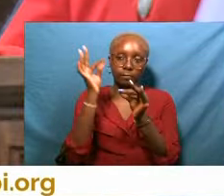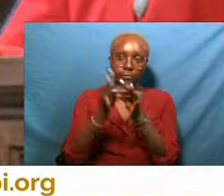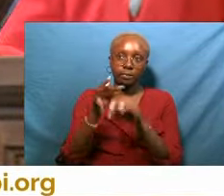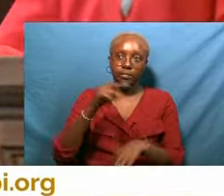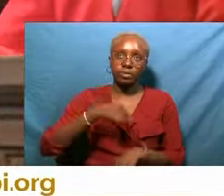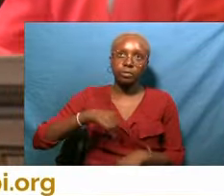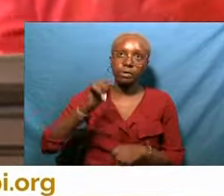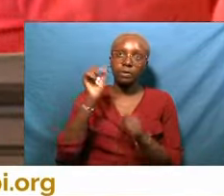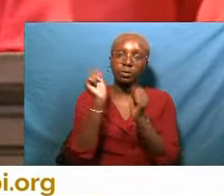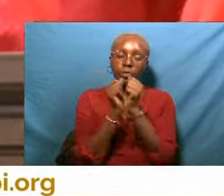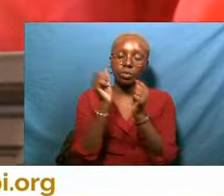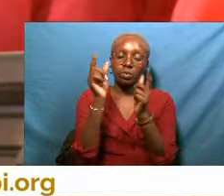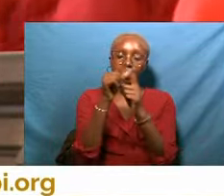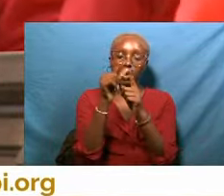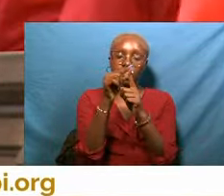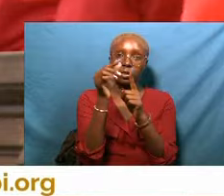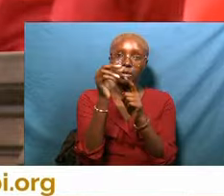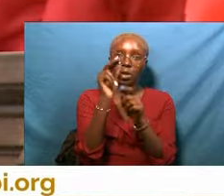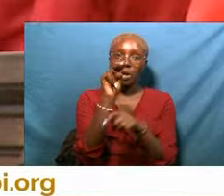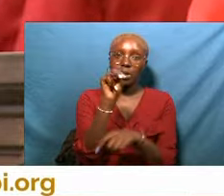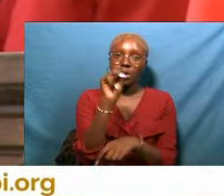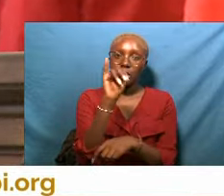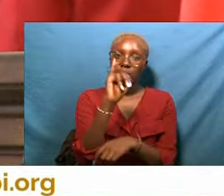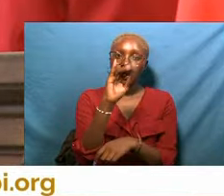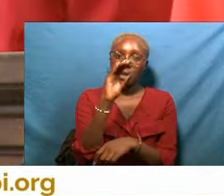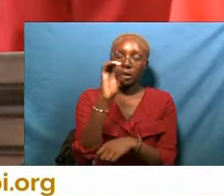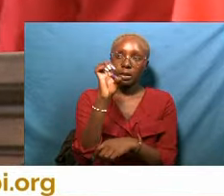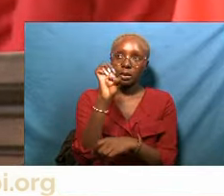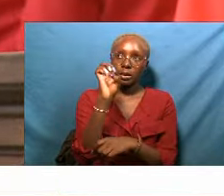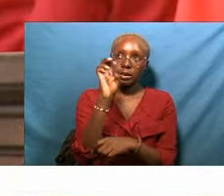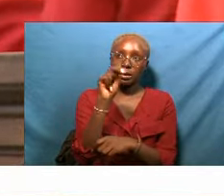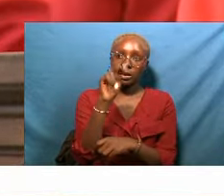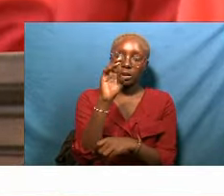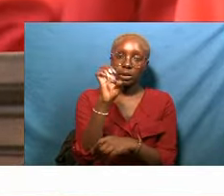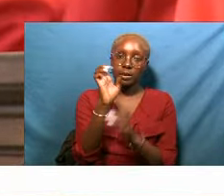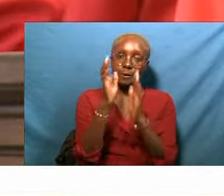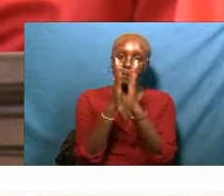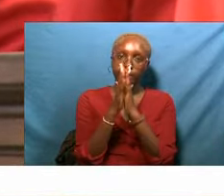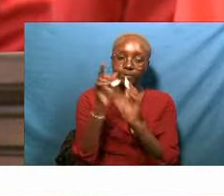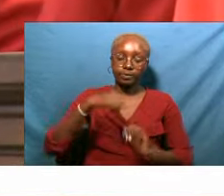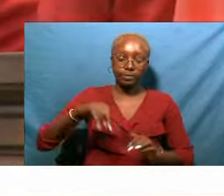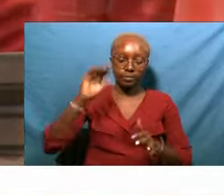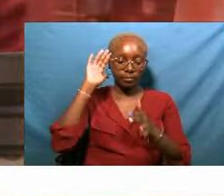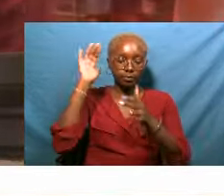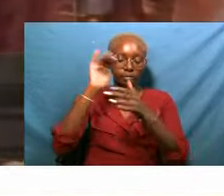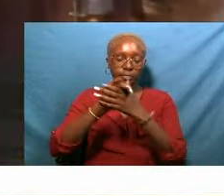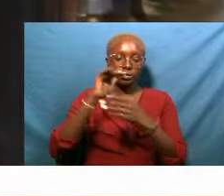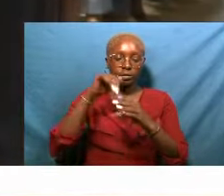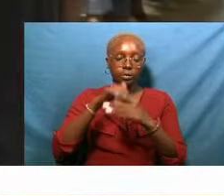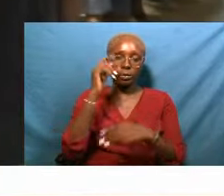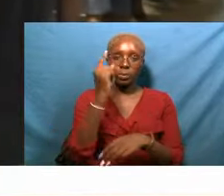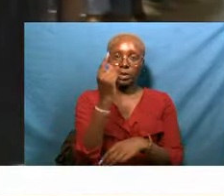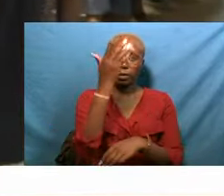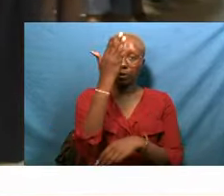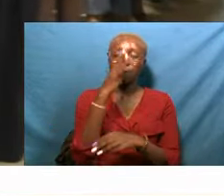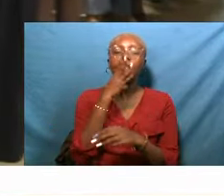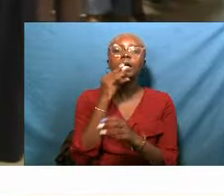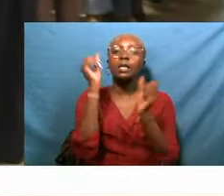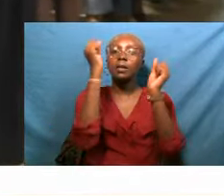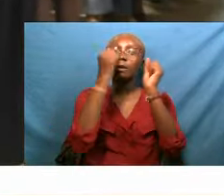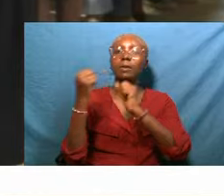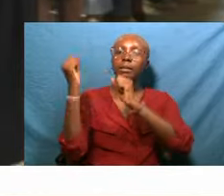Nicene Creed. Together, we believe in one God, the Father Almighty, maker of heaven and